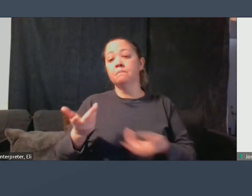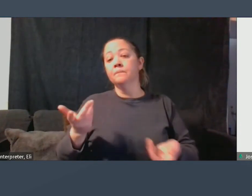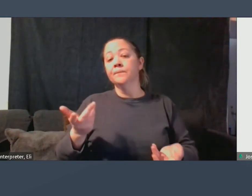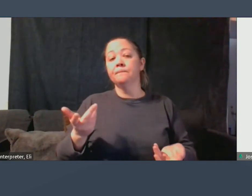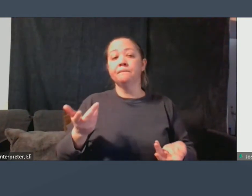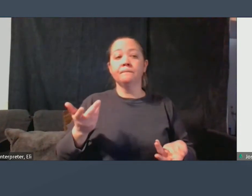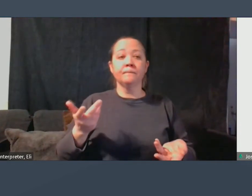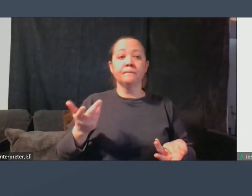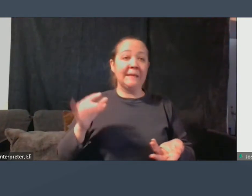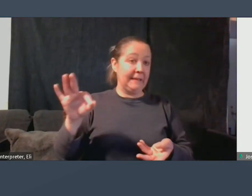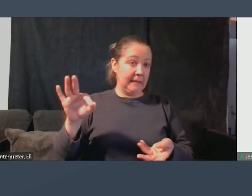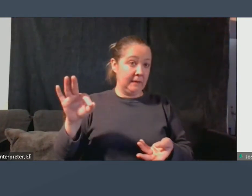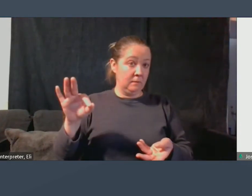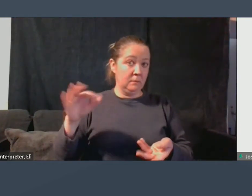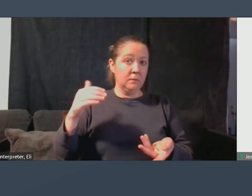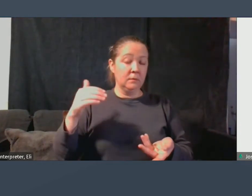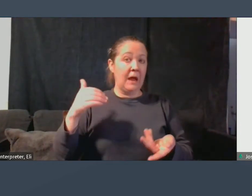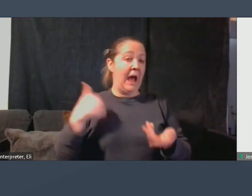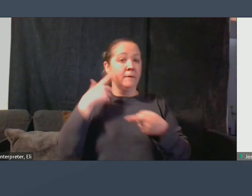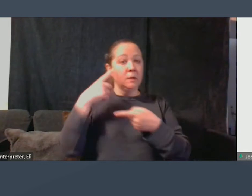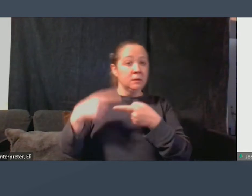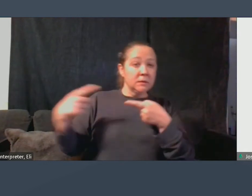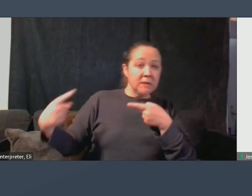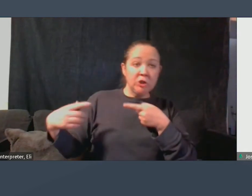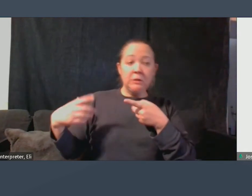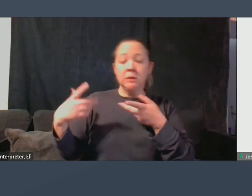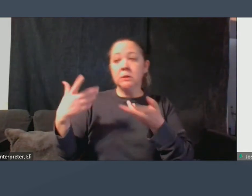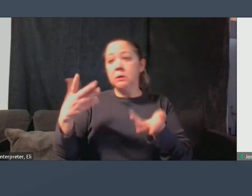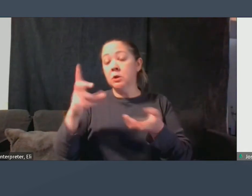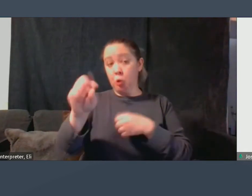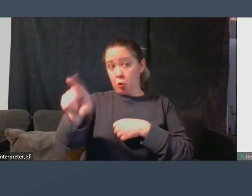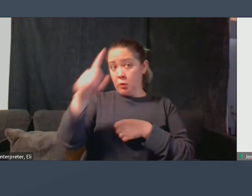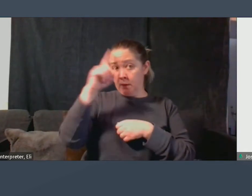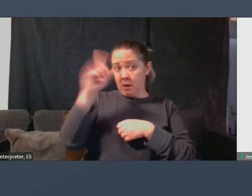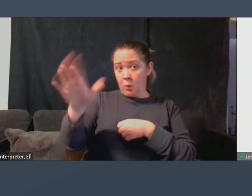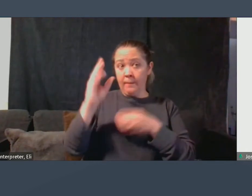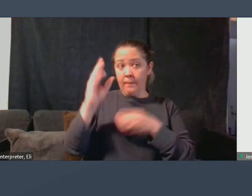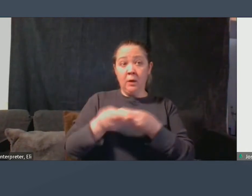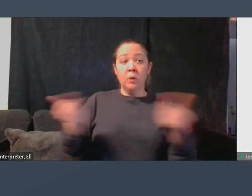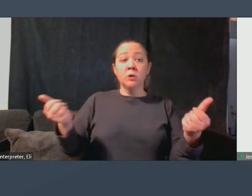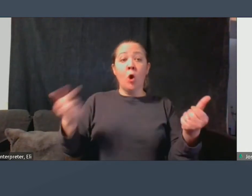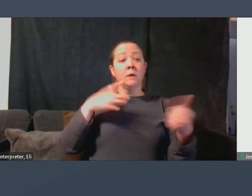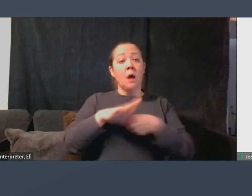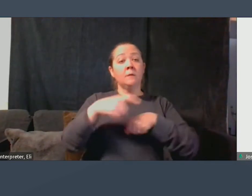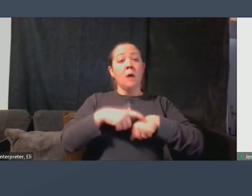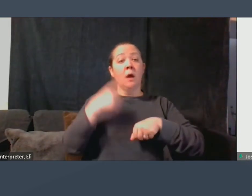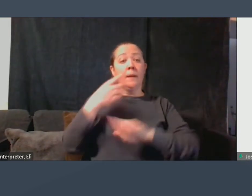if there are any concessions or anything, do you think that it will be resolved in time for the 28th?